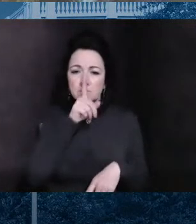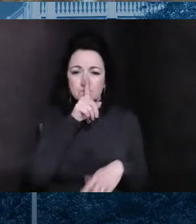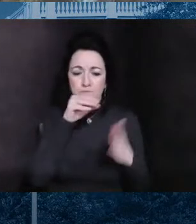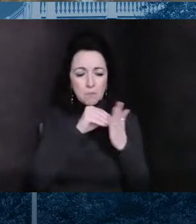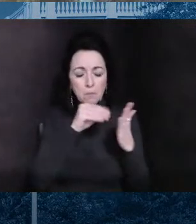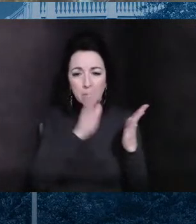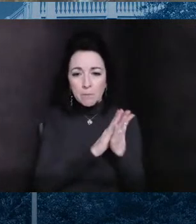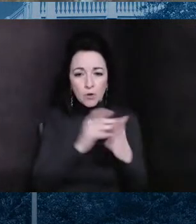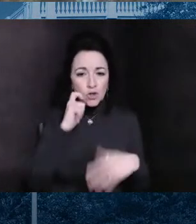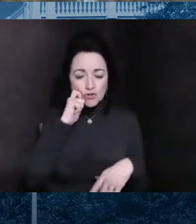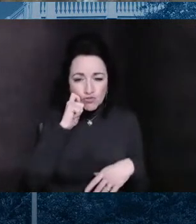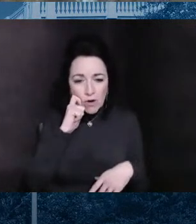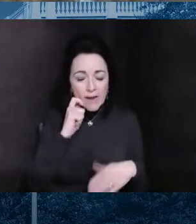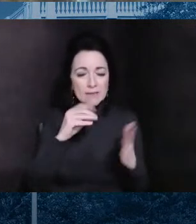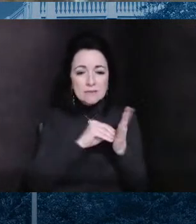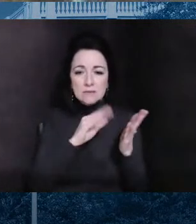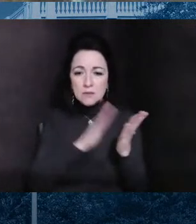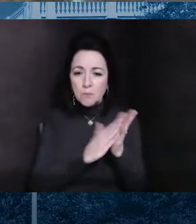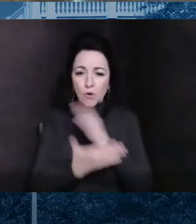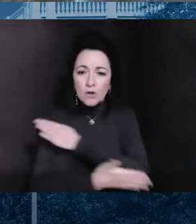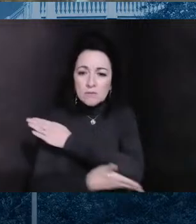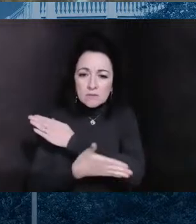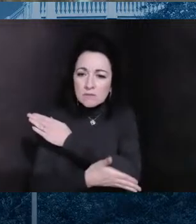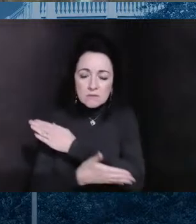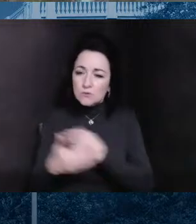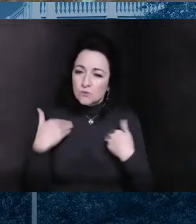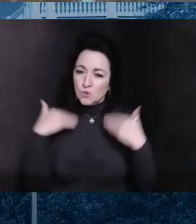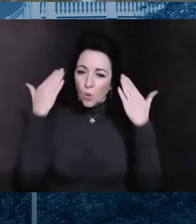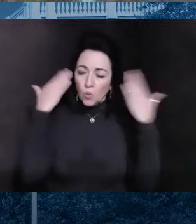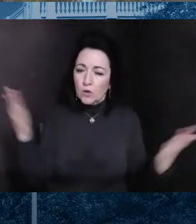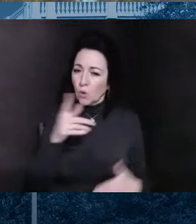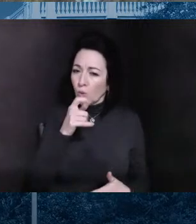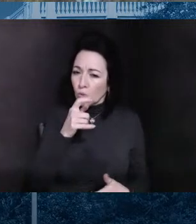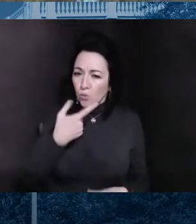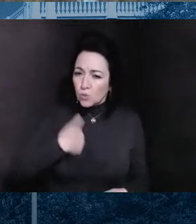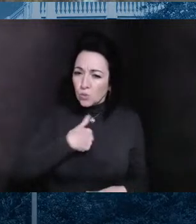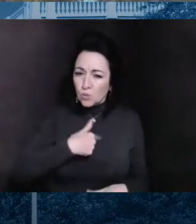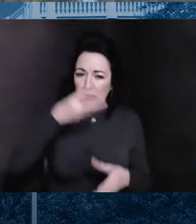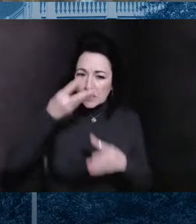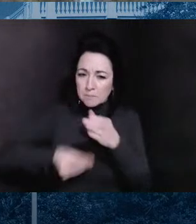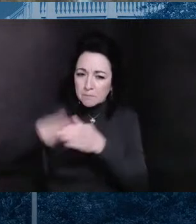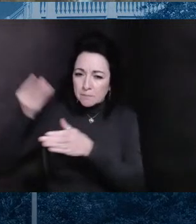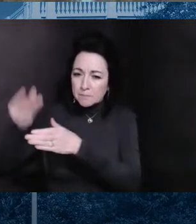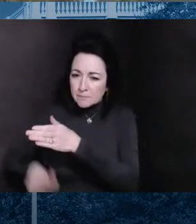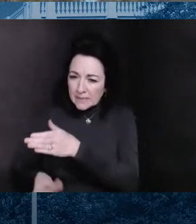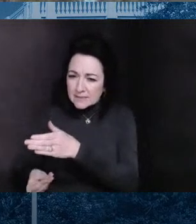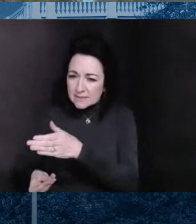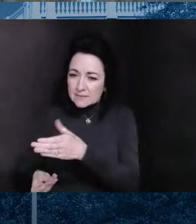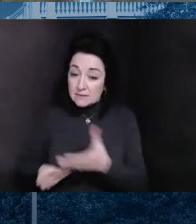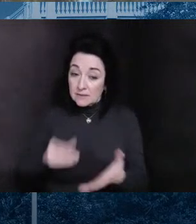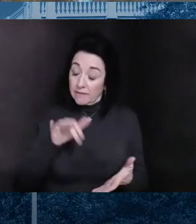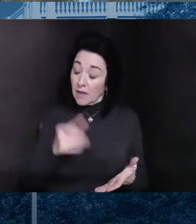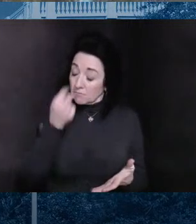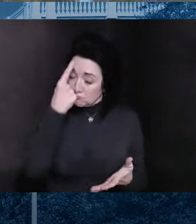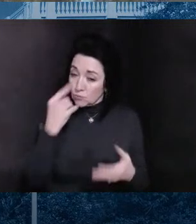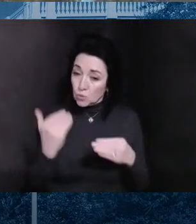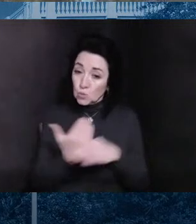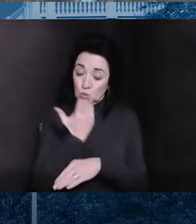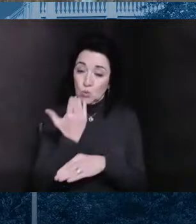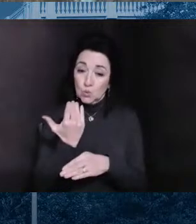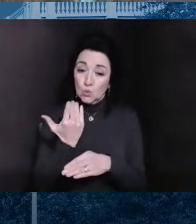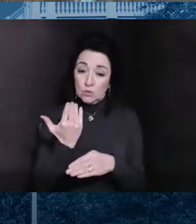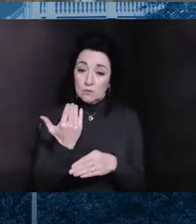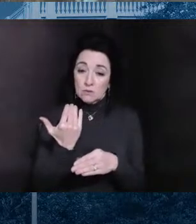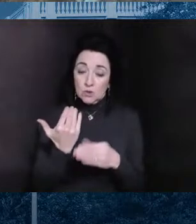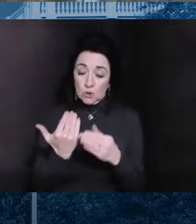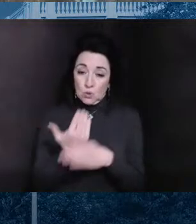than the nation with 30%. Still, this number is unacceptable to us. It's new data for a lot of our providers to